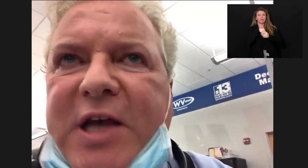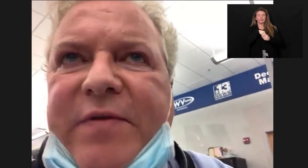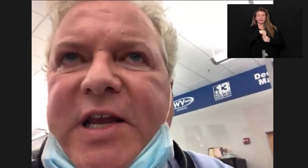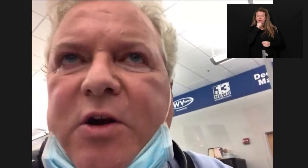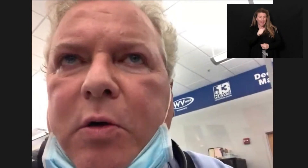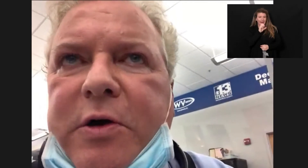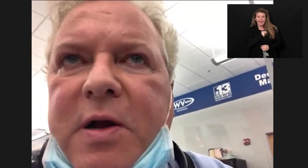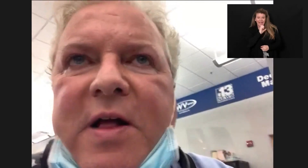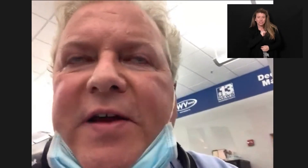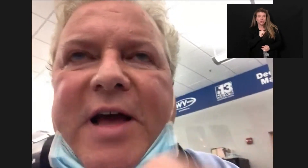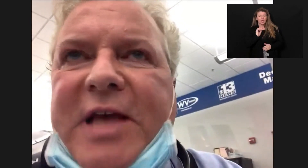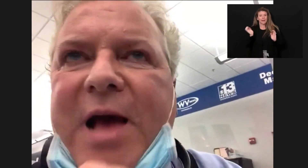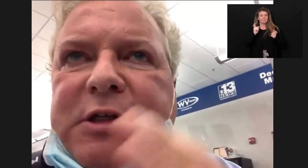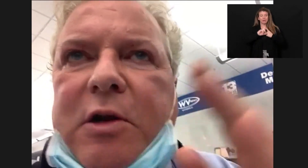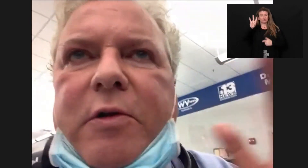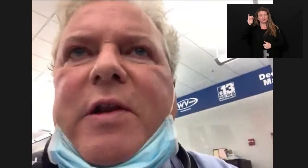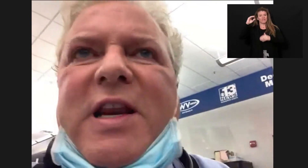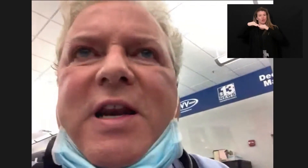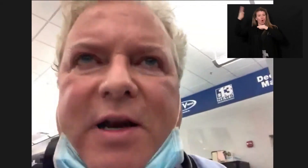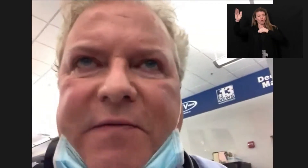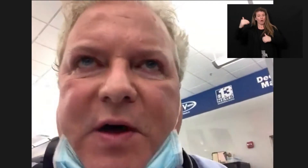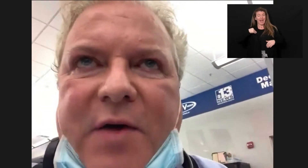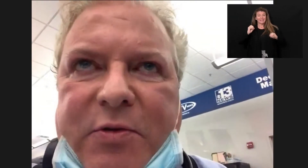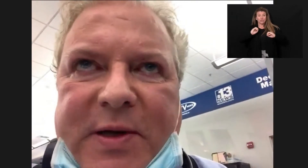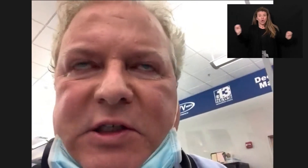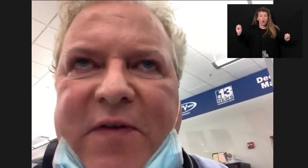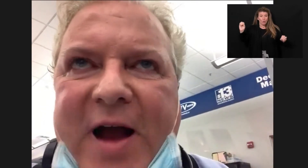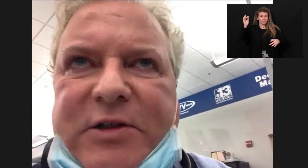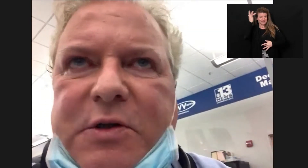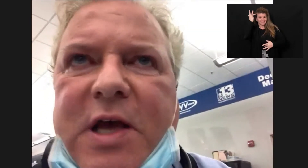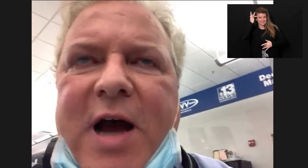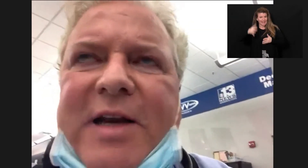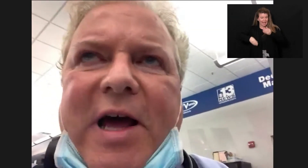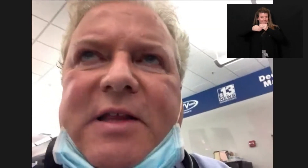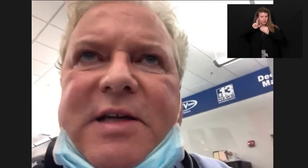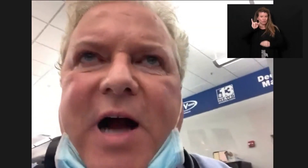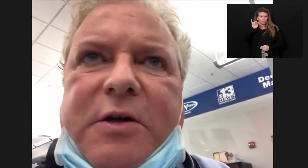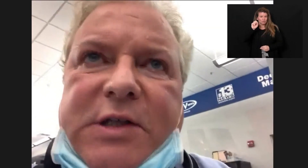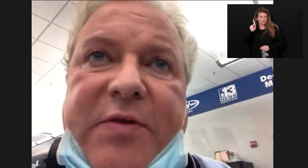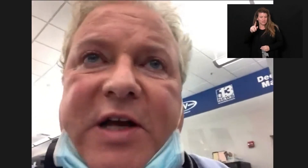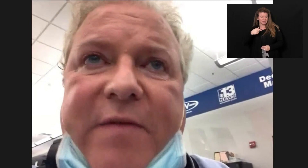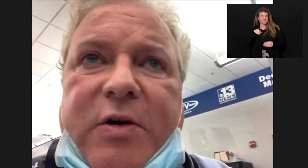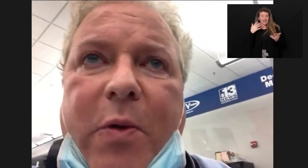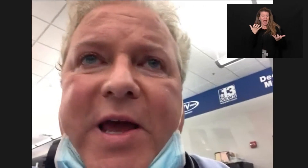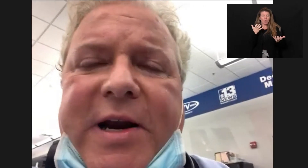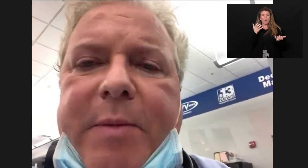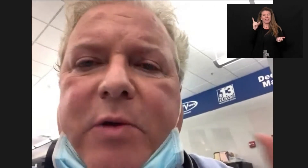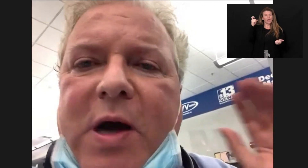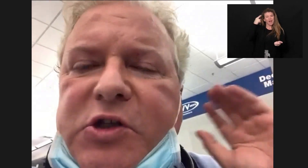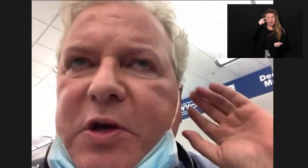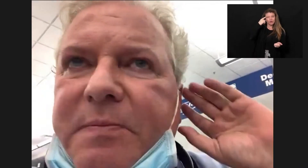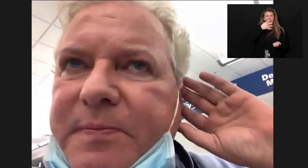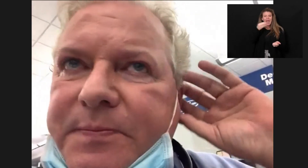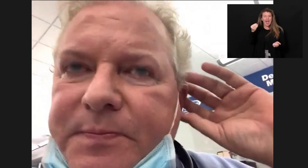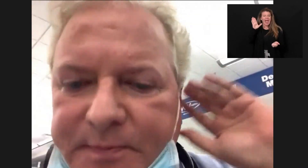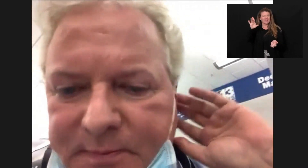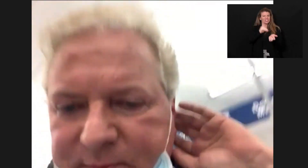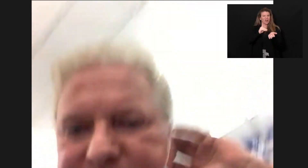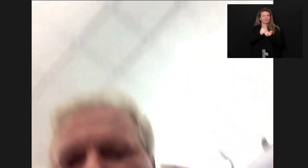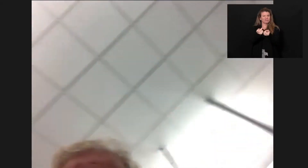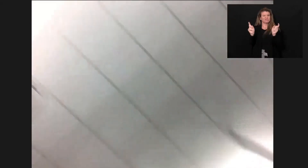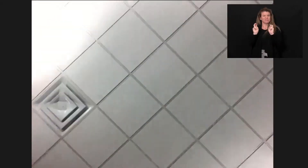age 70 and older that has absolutely none of the other risk factors? I'd like the doctors and the governor to weigh in on my question.